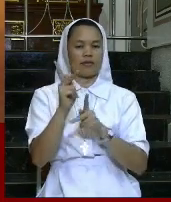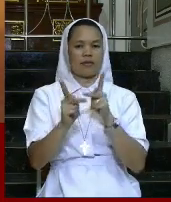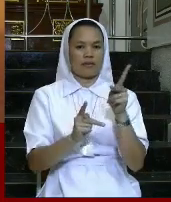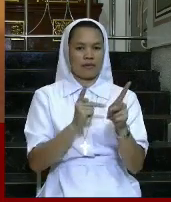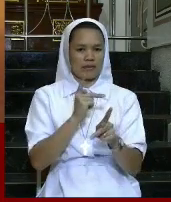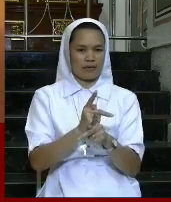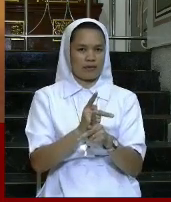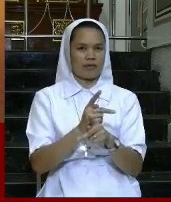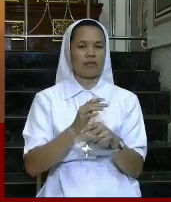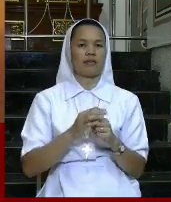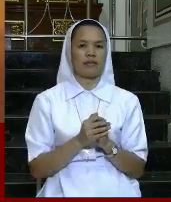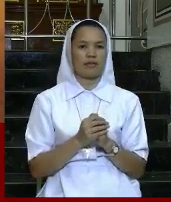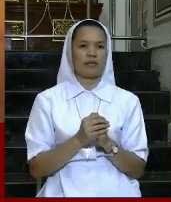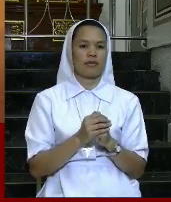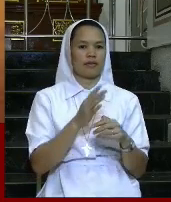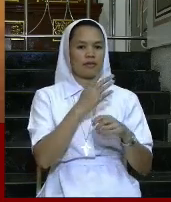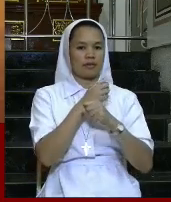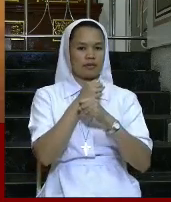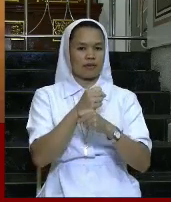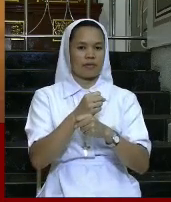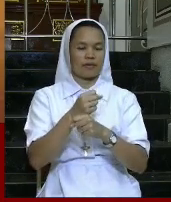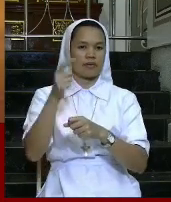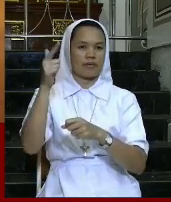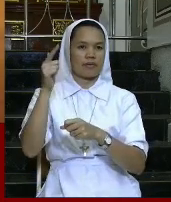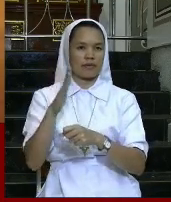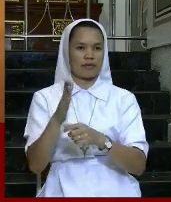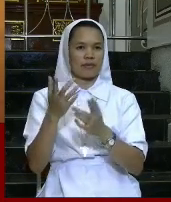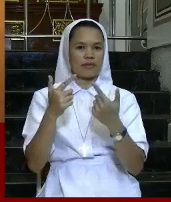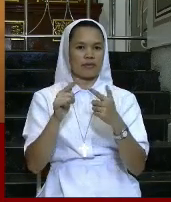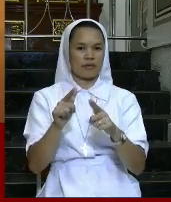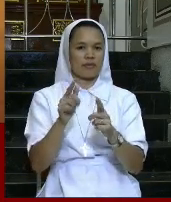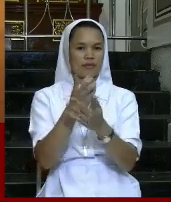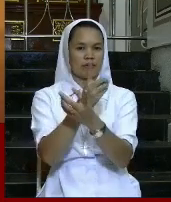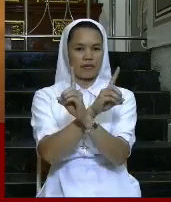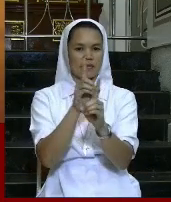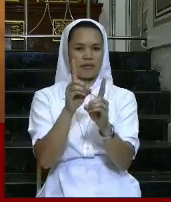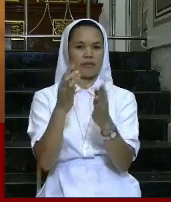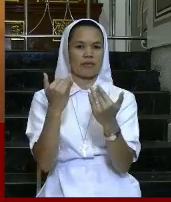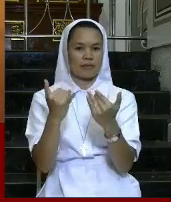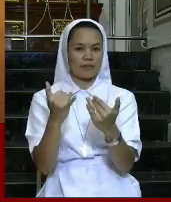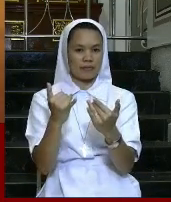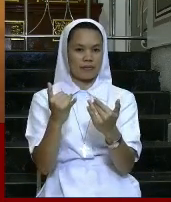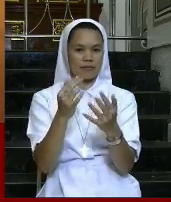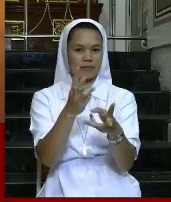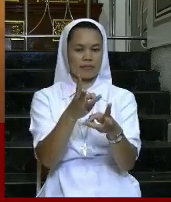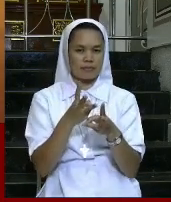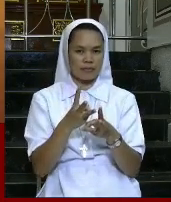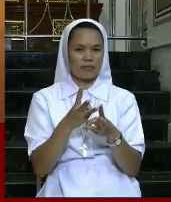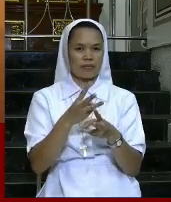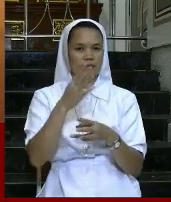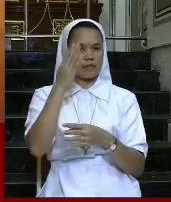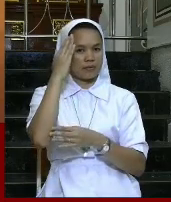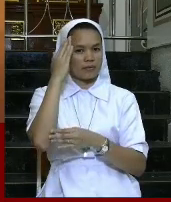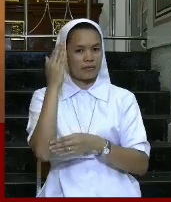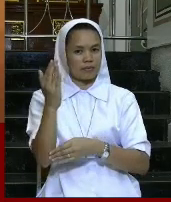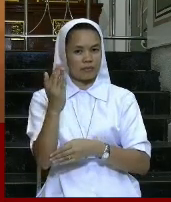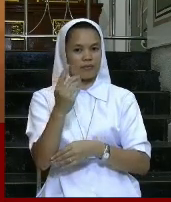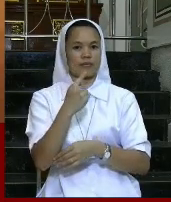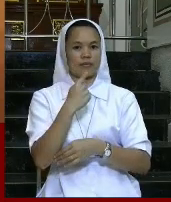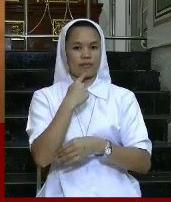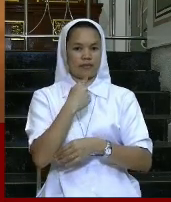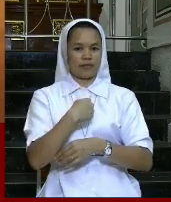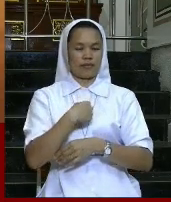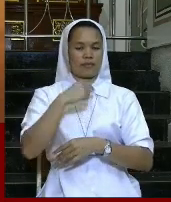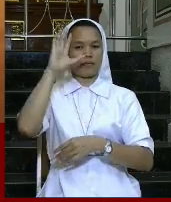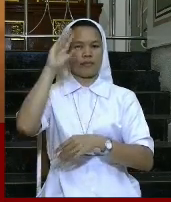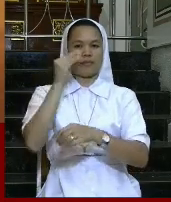believe in him. He trusted in God. Let him deliver him now if he wants him. For he said, I am the Son